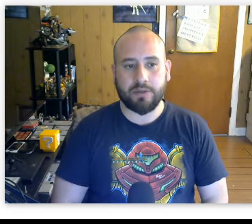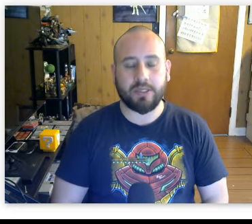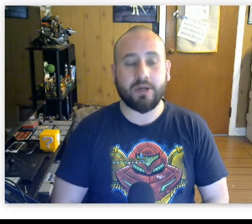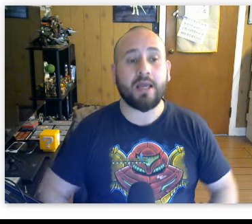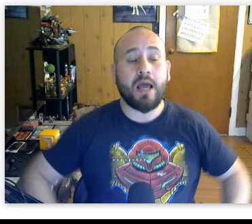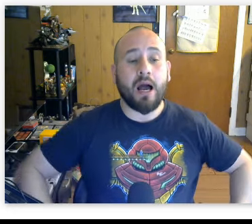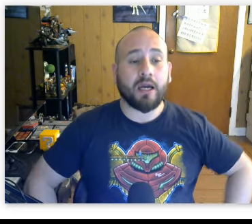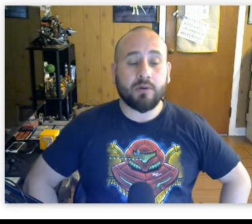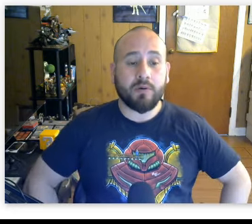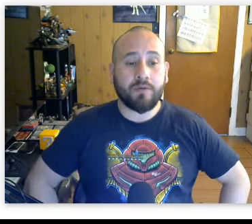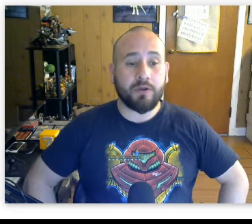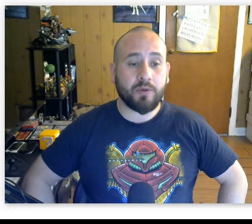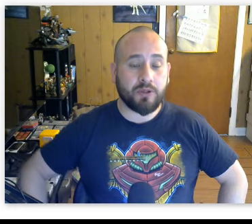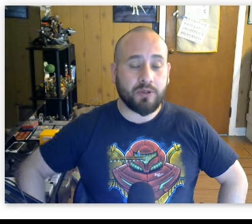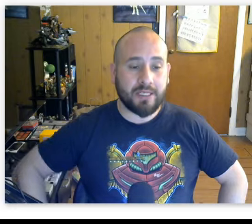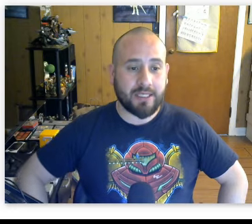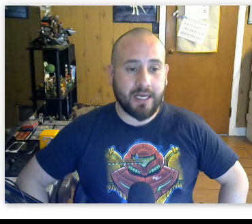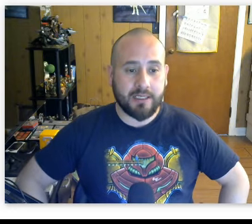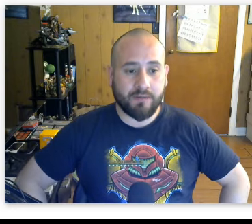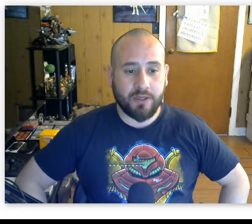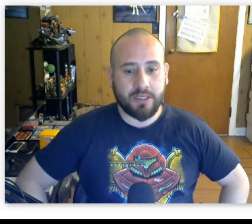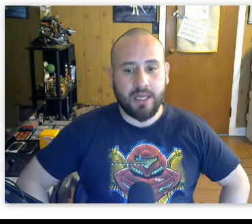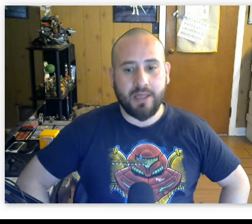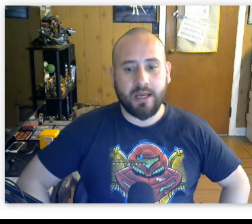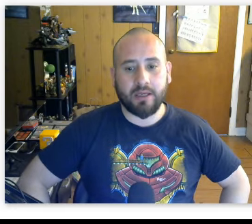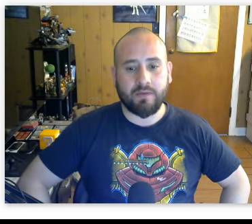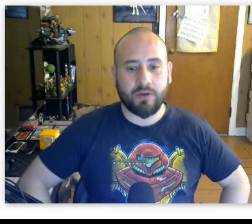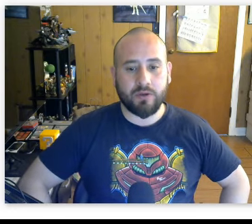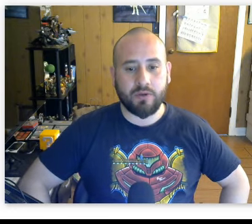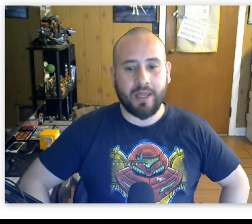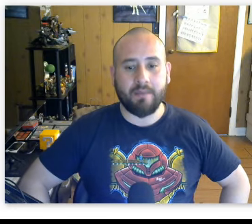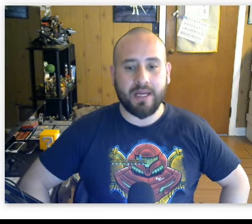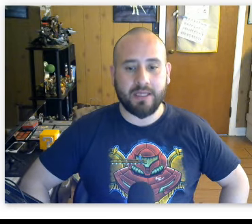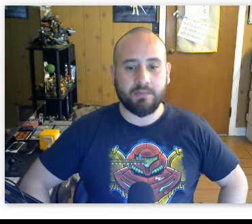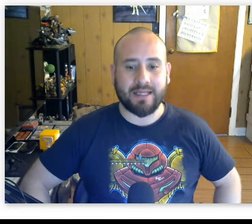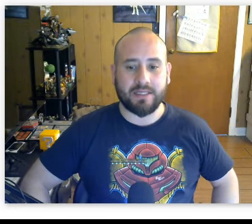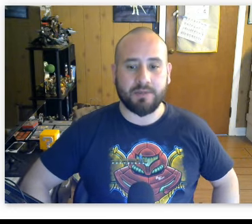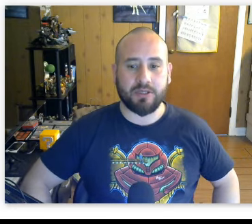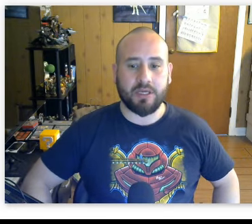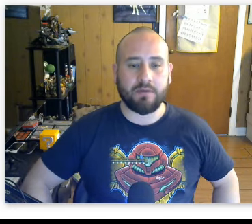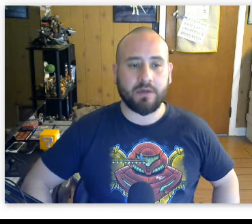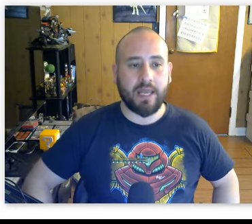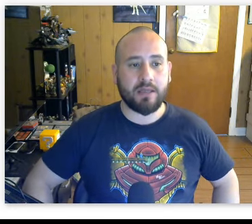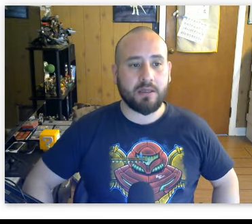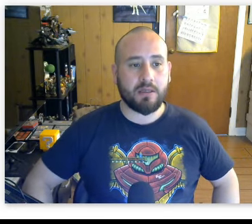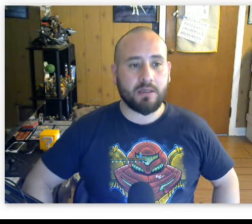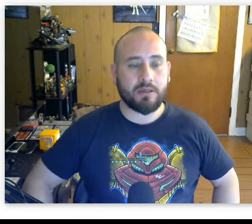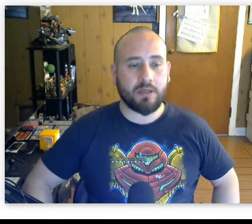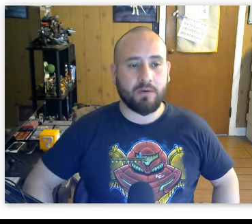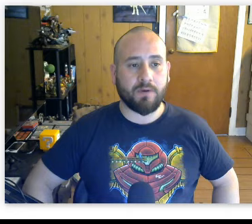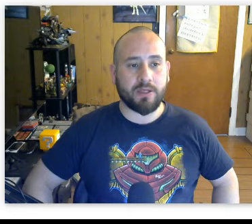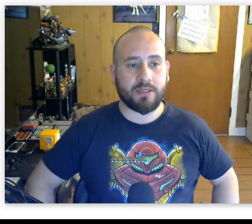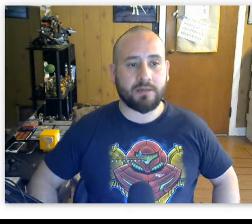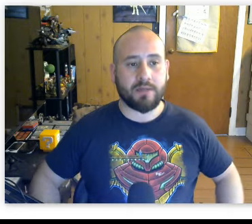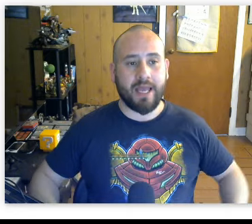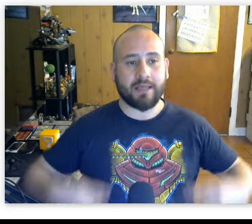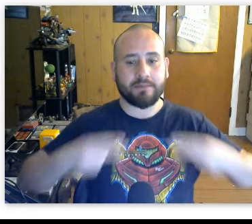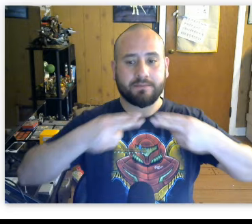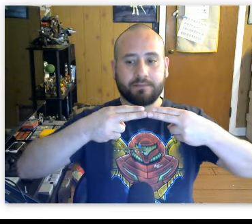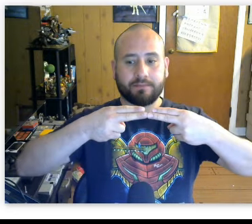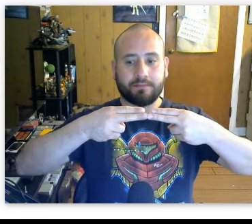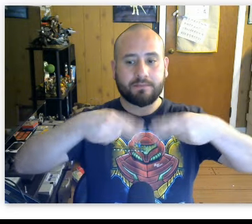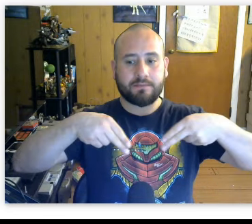should we do this? Okay. I'm going to review with you these signs first, and then I'll give you a minute to practice them to yourself. Okay. So, first,